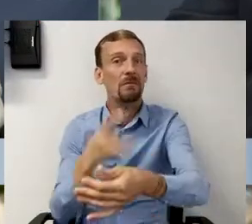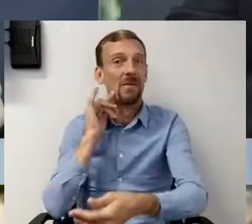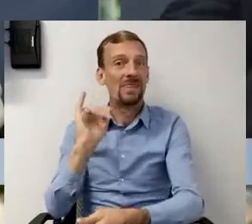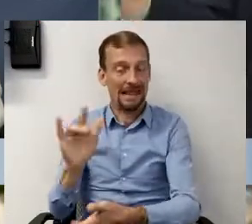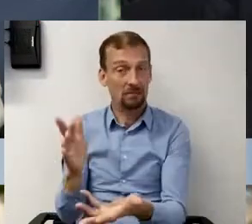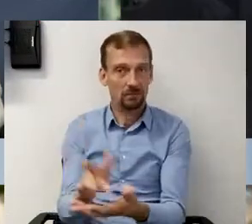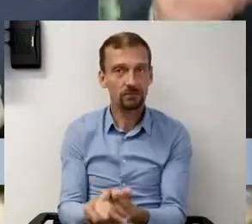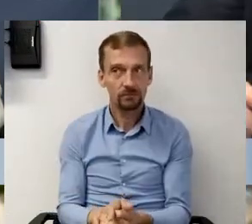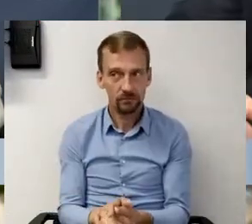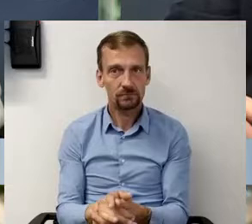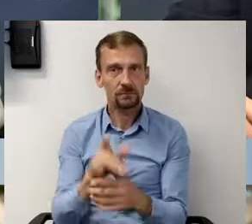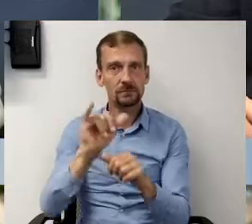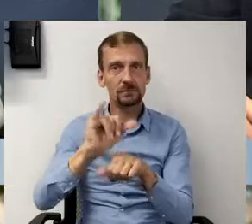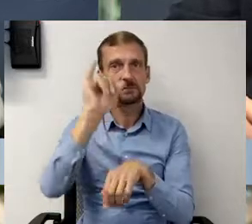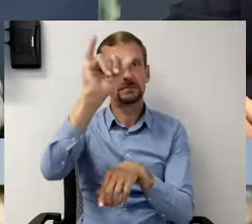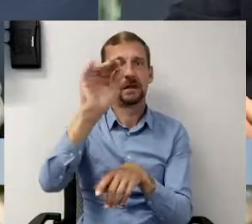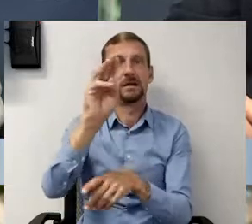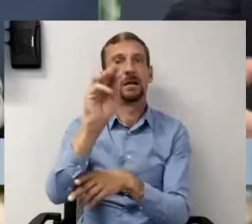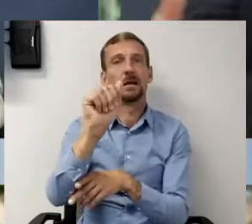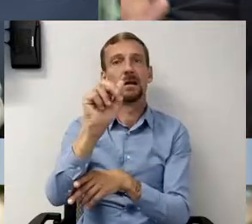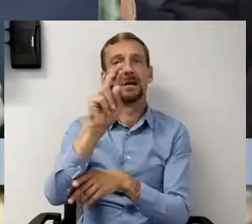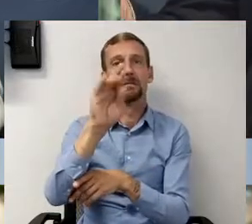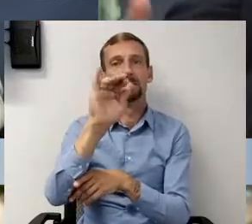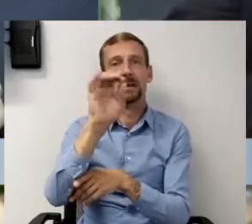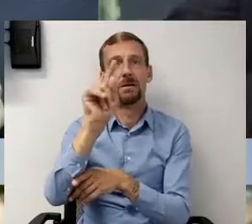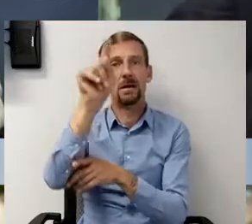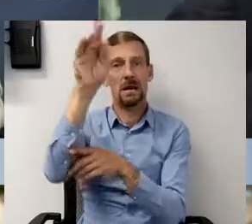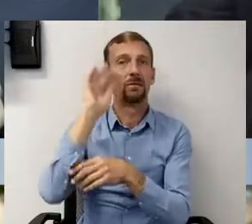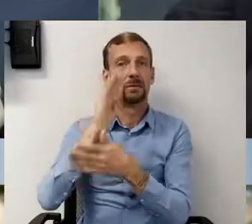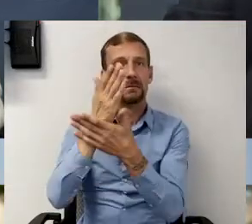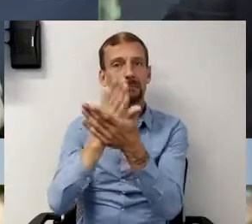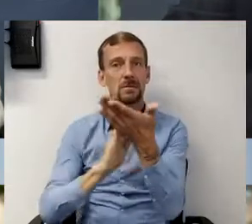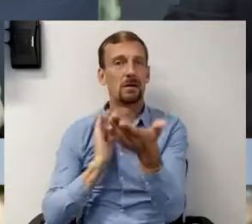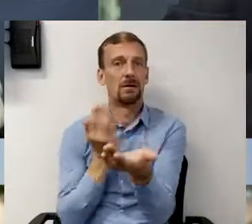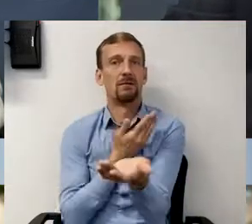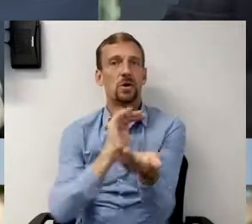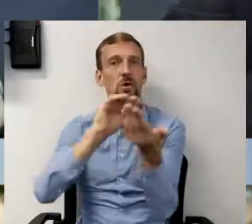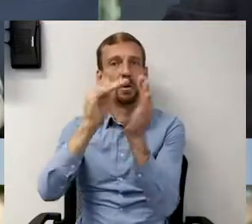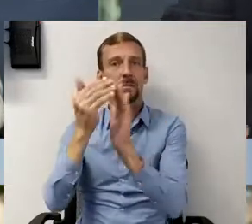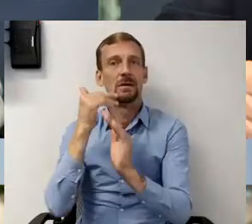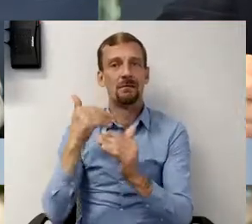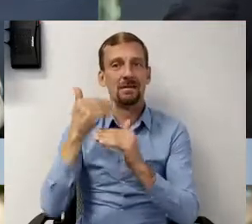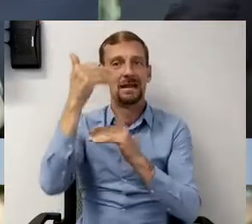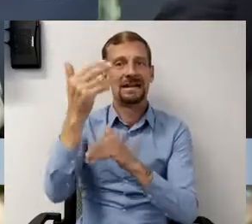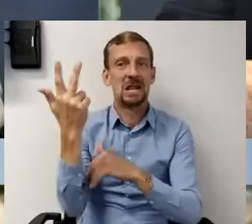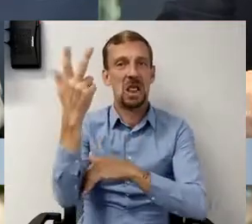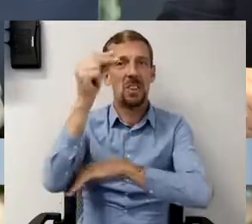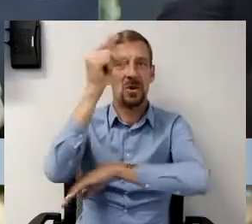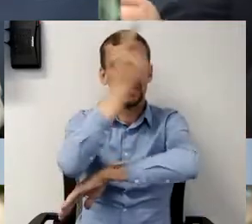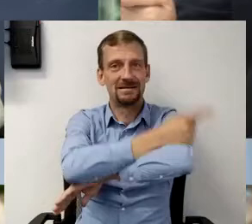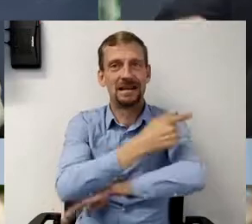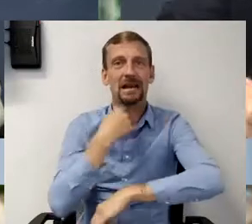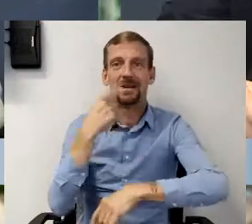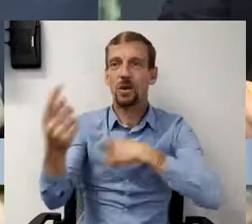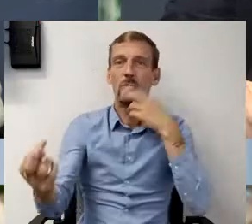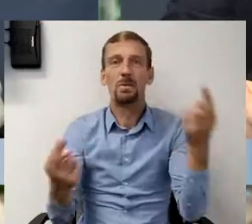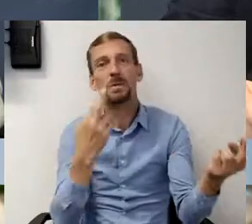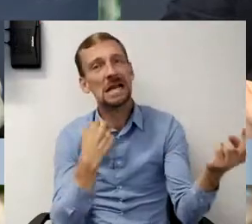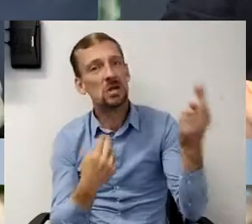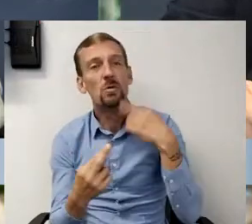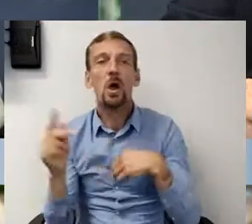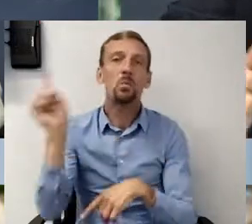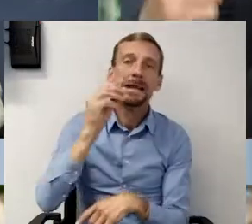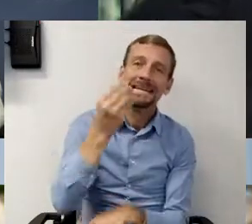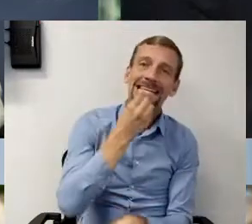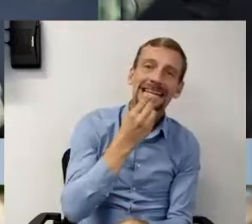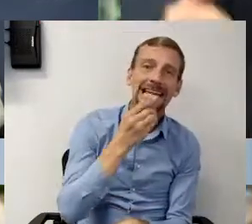that. They're staying over at the Marriott. They're going to become part of our community for the next 30 days. We told them where all the restaurants were,